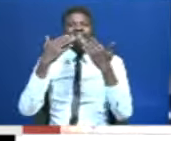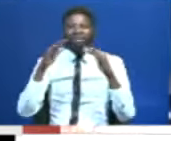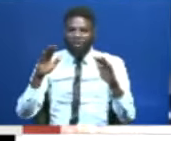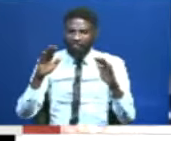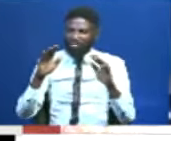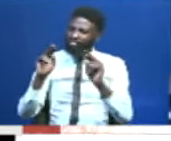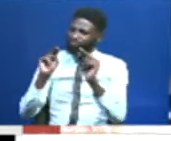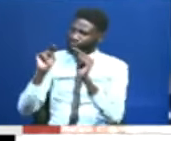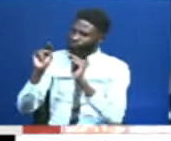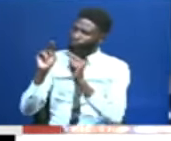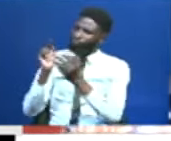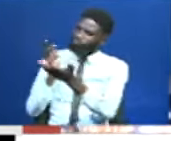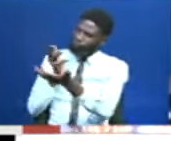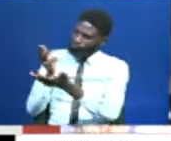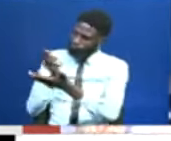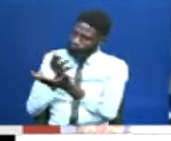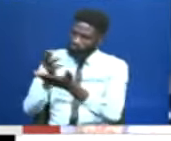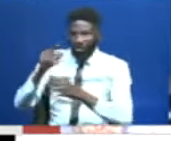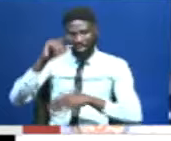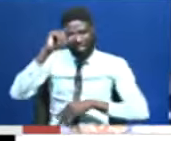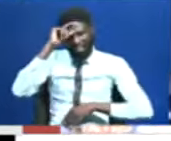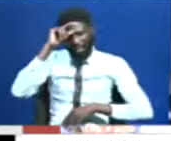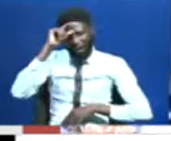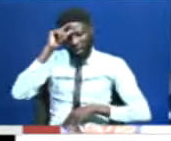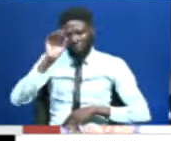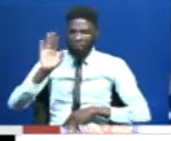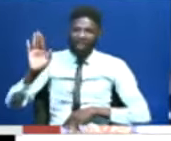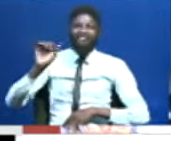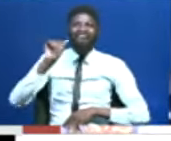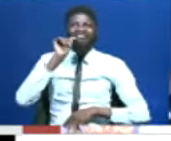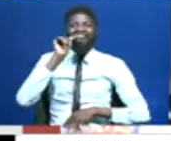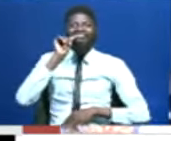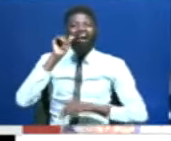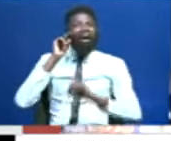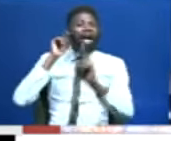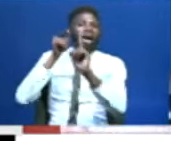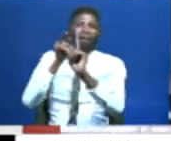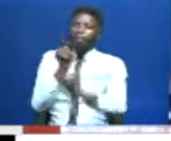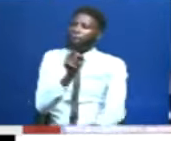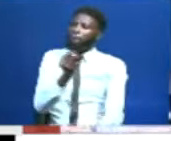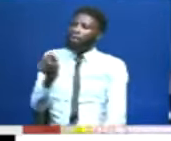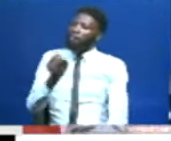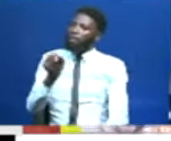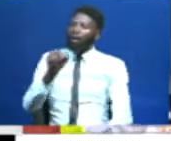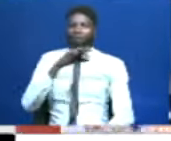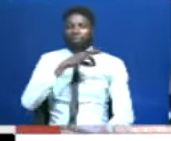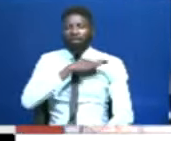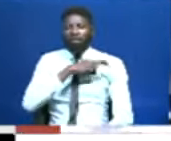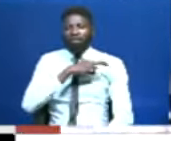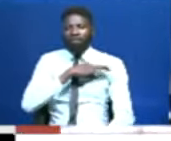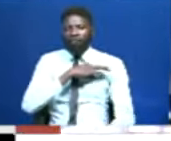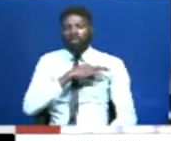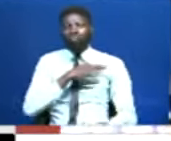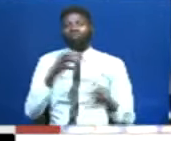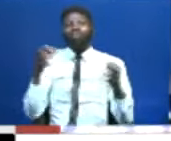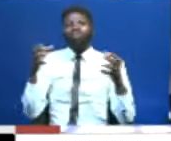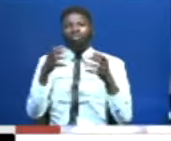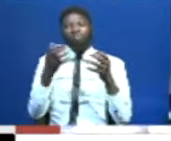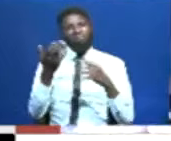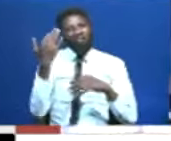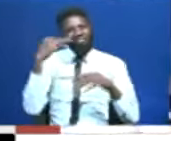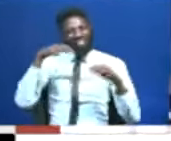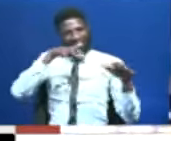government for compensation of Mau Mau victims. And in that process, we